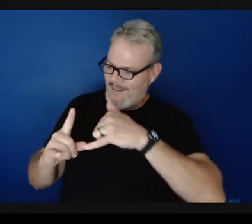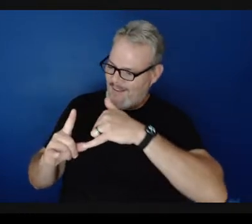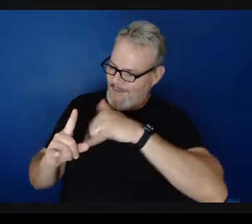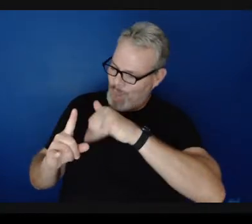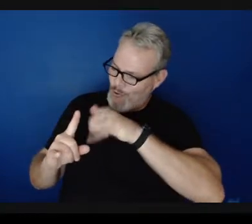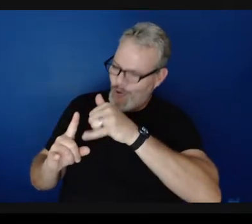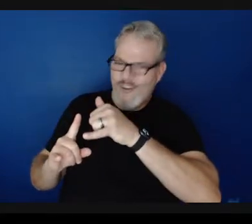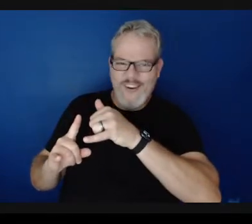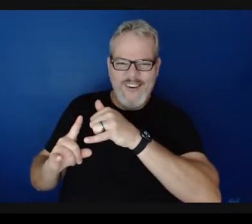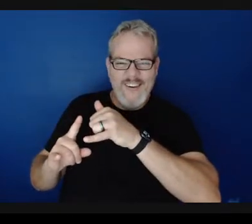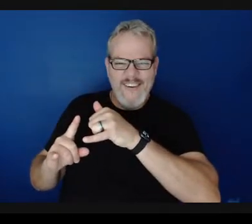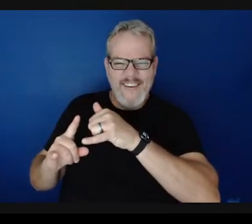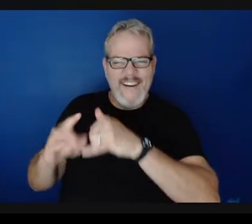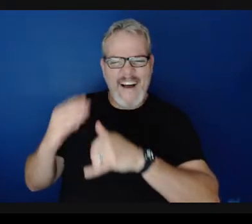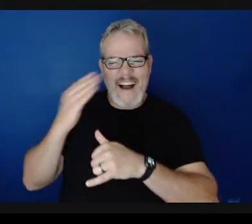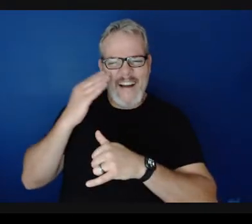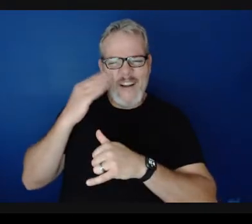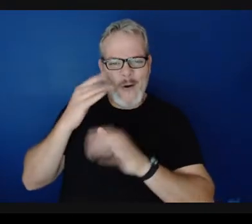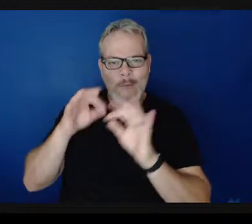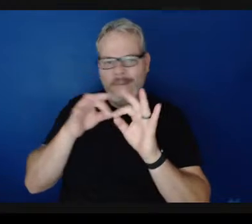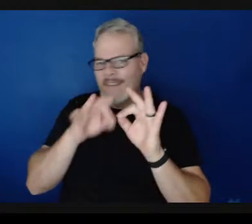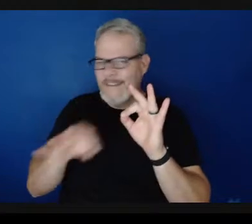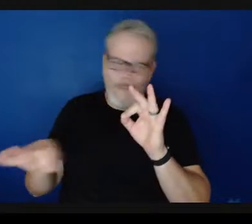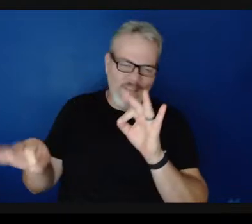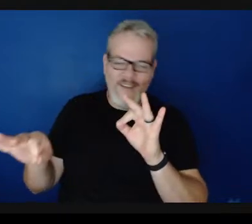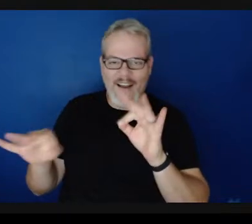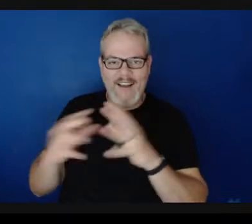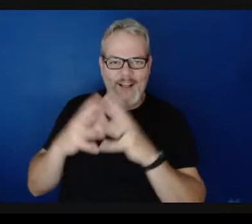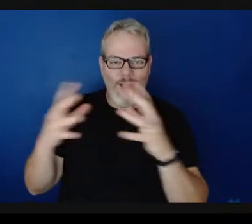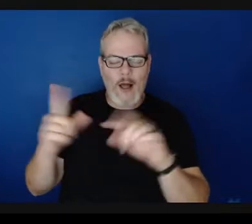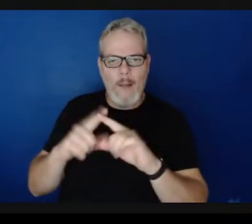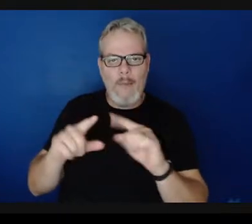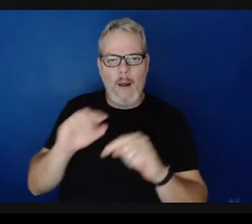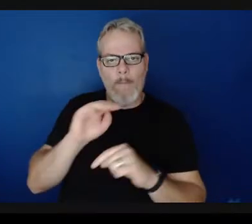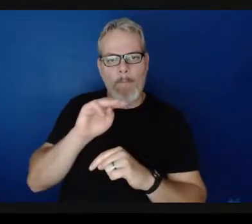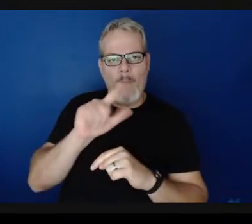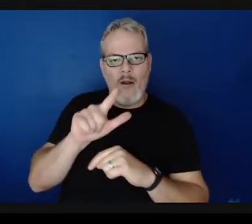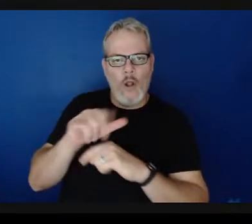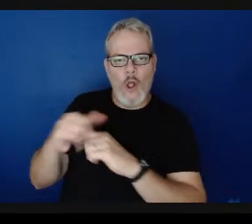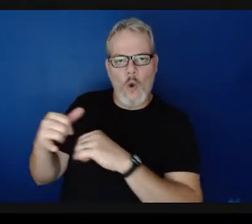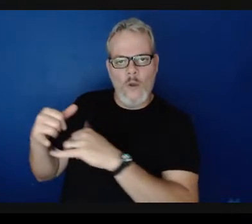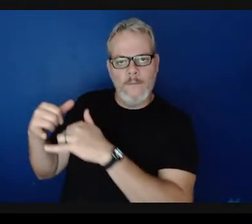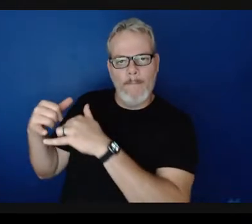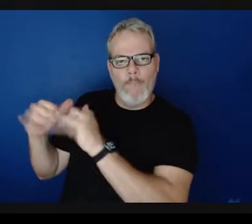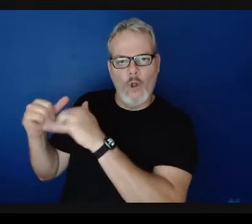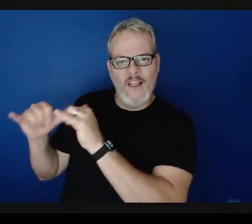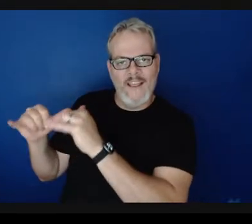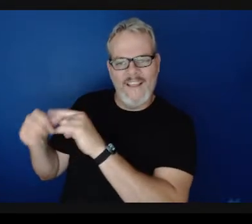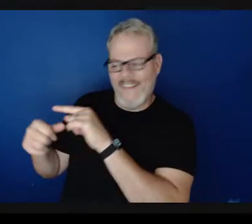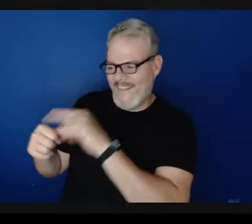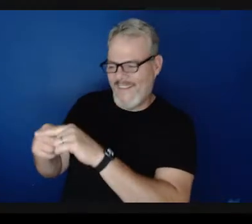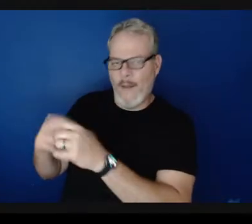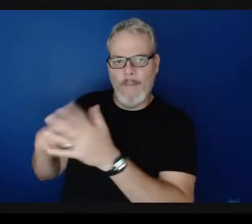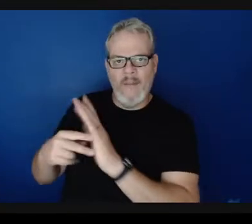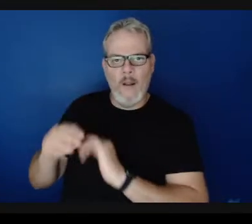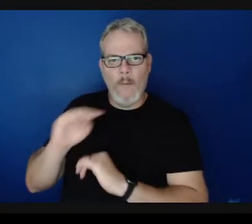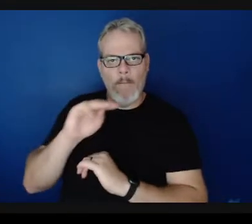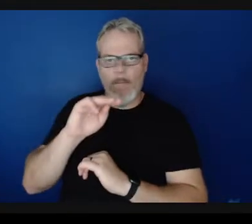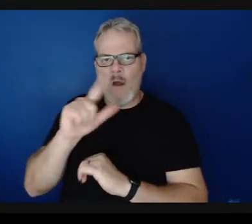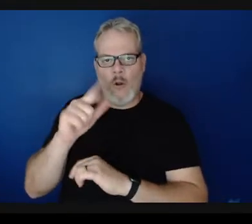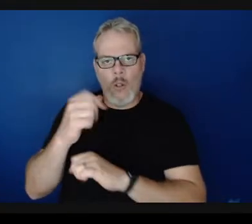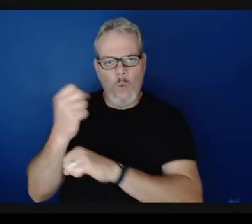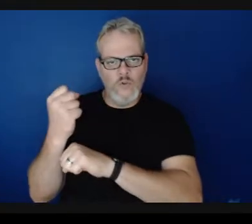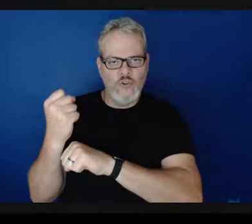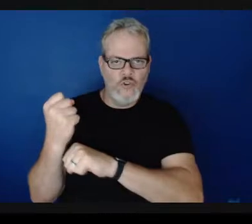Oversimplified to the extreme, but seems to kind of the relationship. There is an influence. Mauna Loa dominates it. Yeah. It's